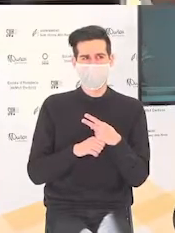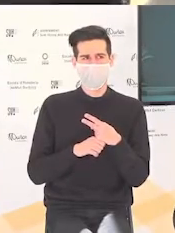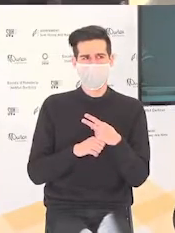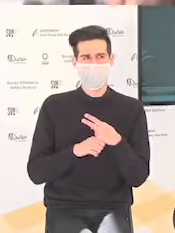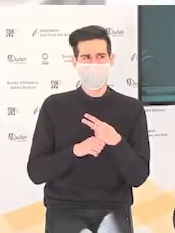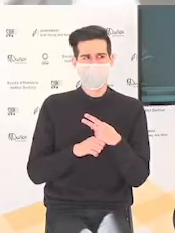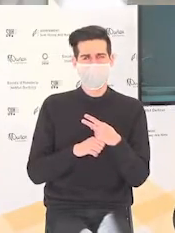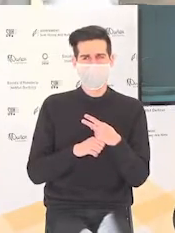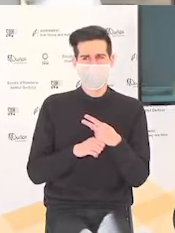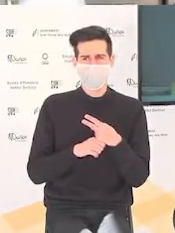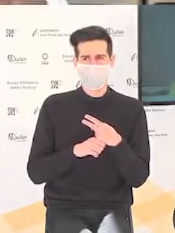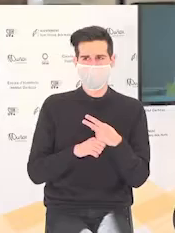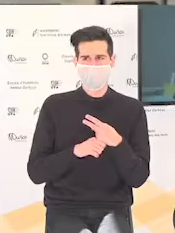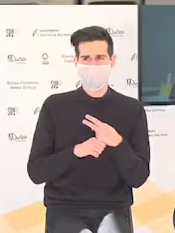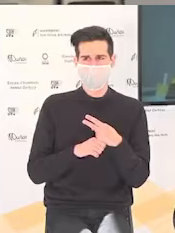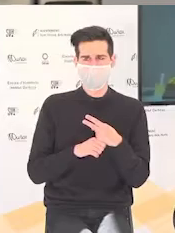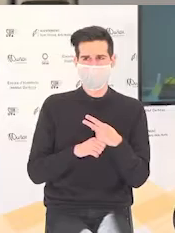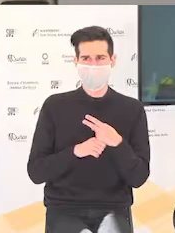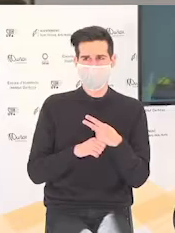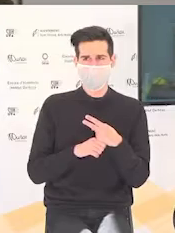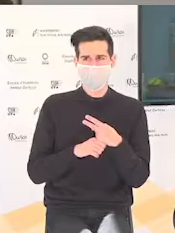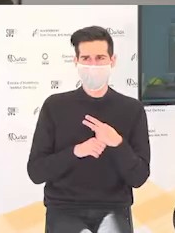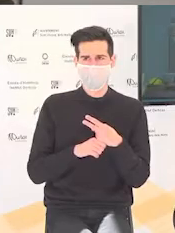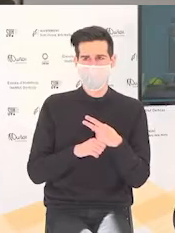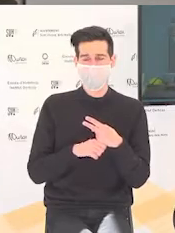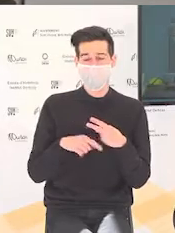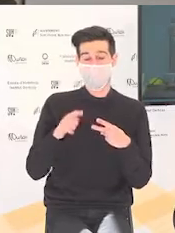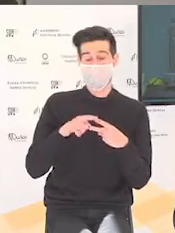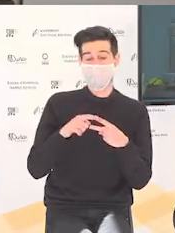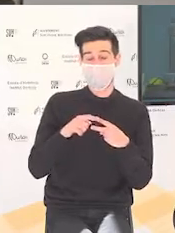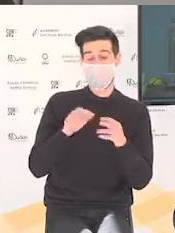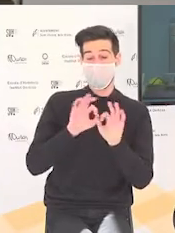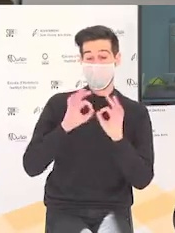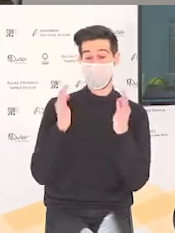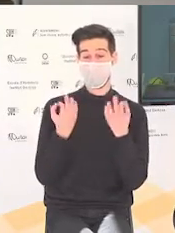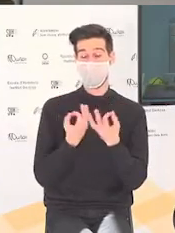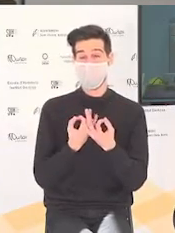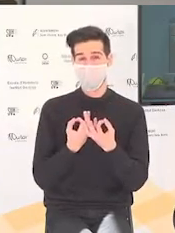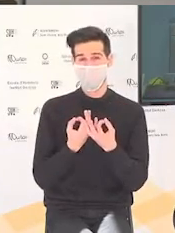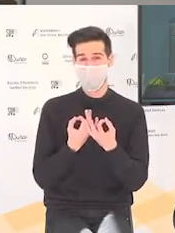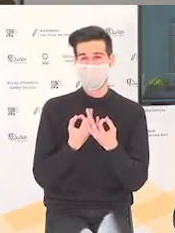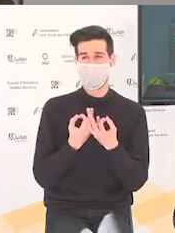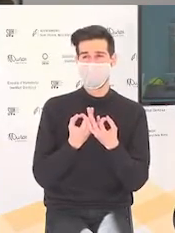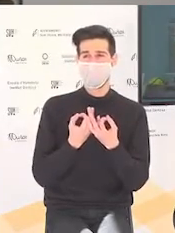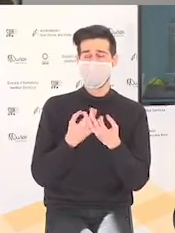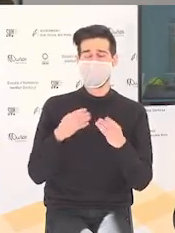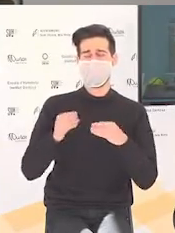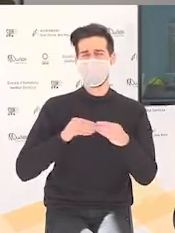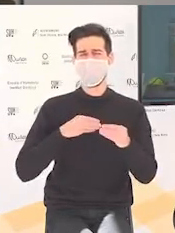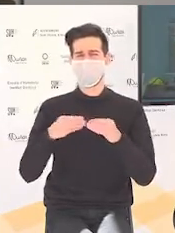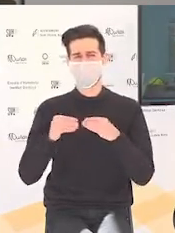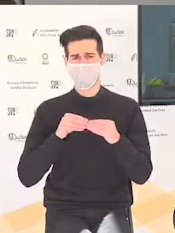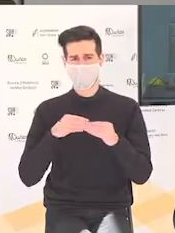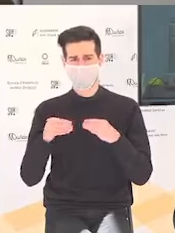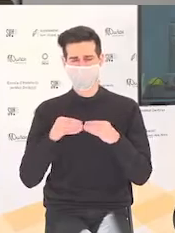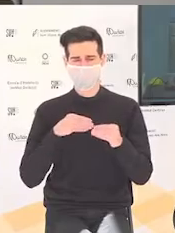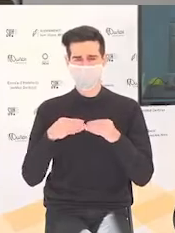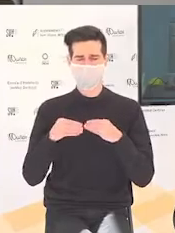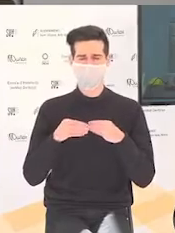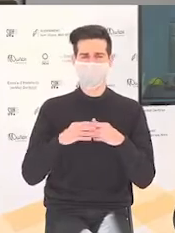I've got my silicon mold here. Tengo moldes de silicona. And you can see that I'm going to make some small little